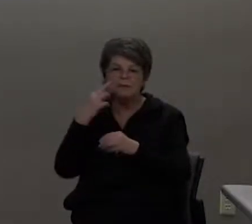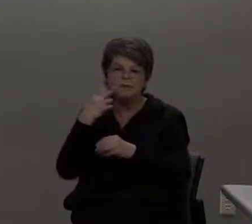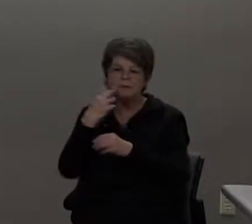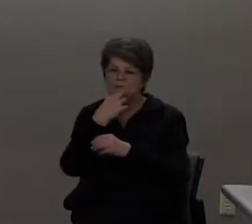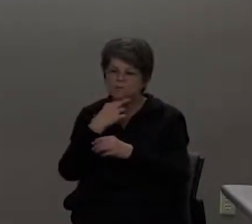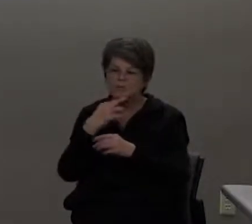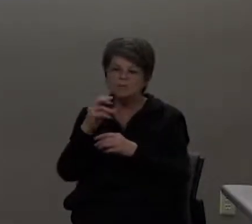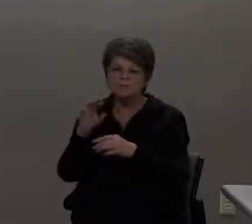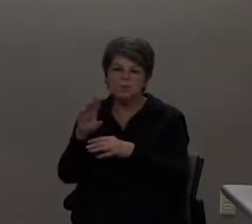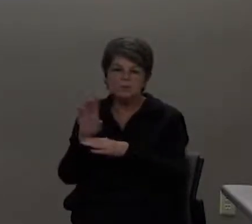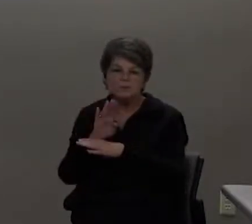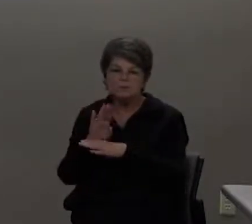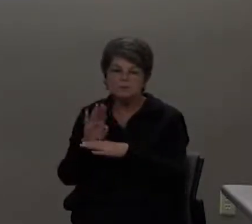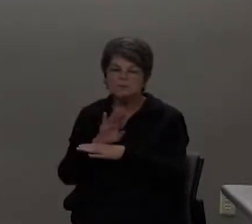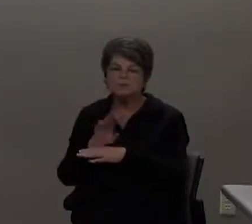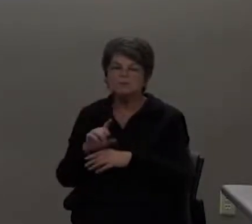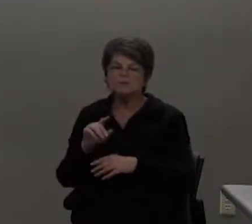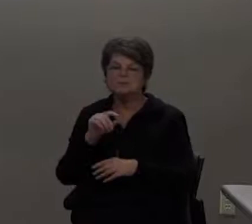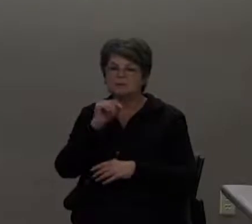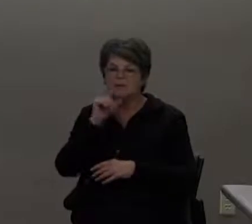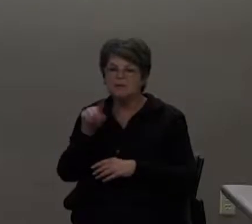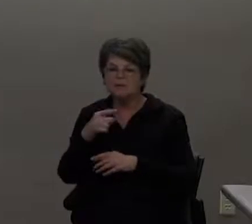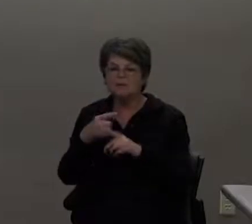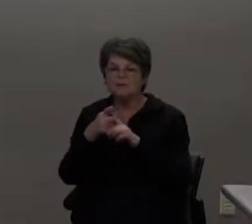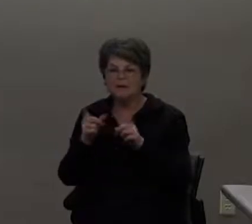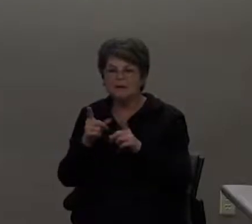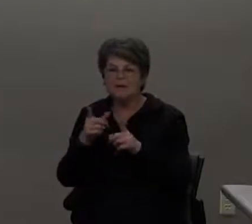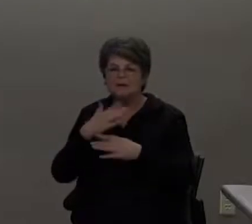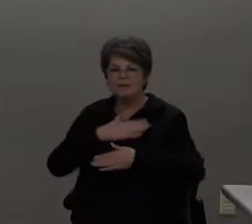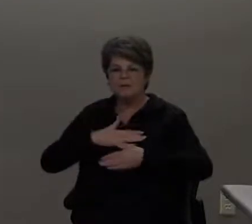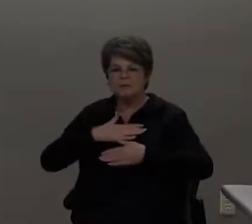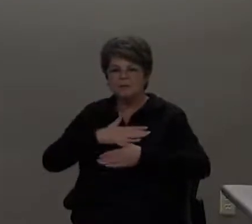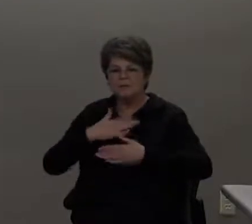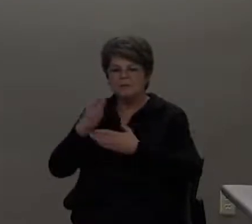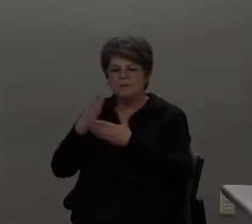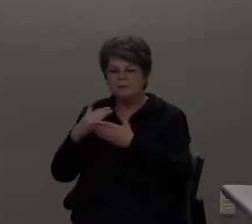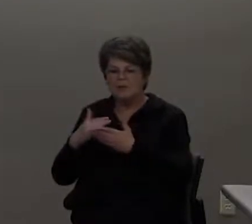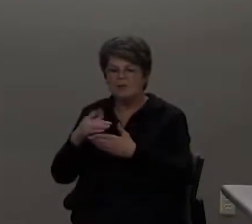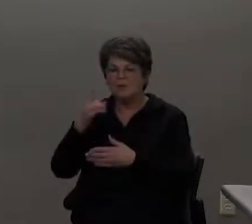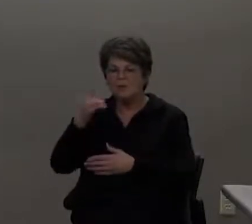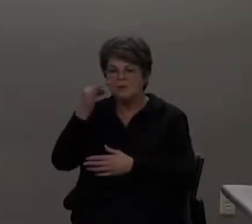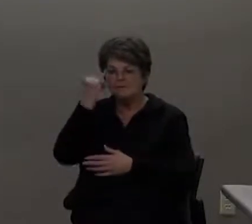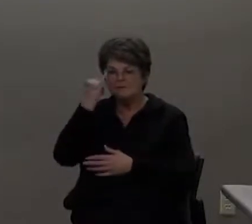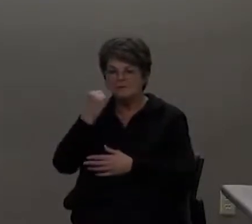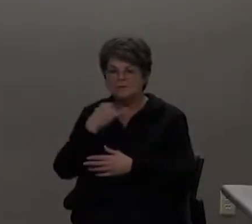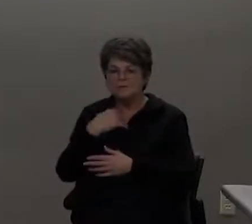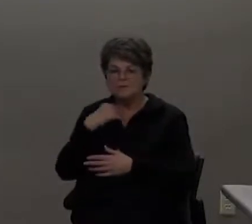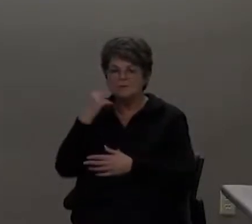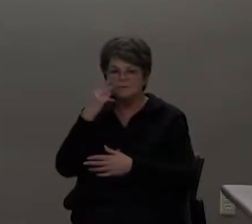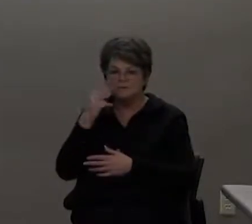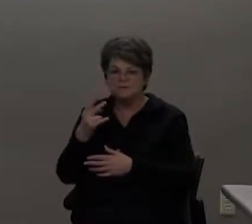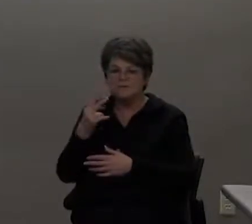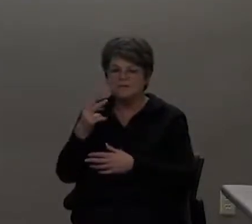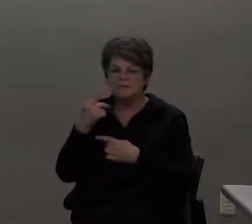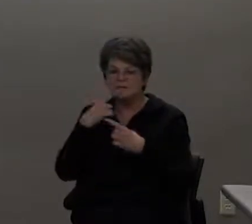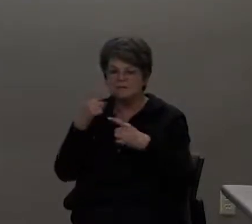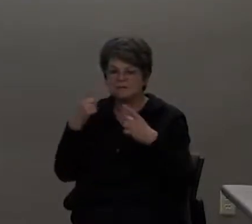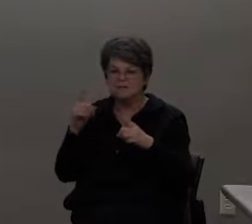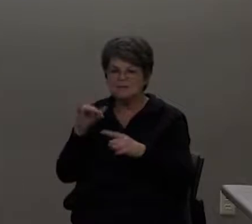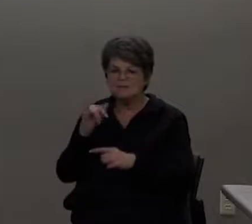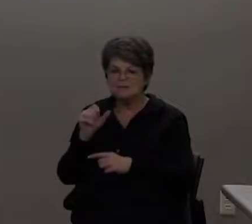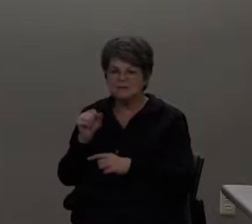businesses, excuse me. But also the entertainment factor. One of the ideas that we've seen success